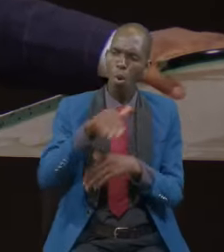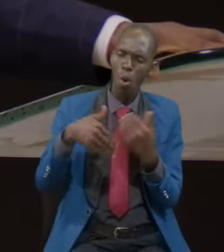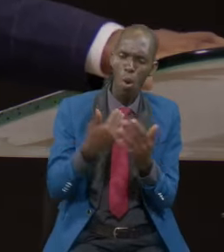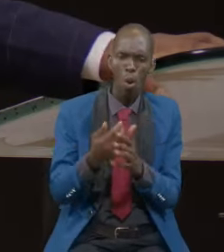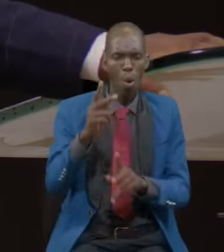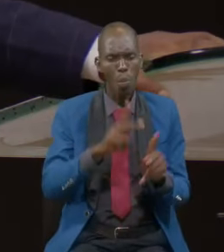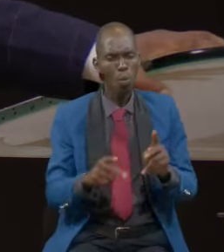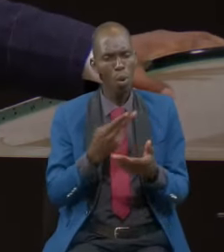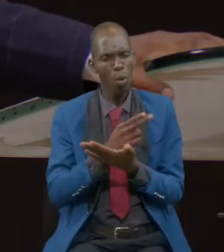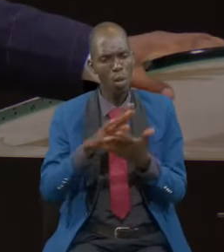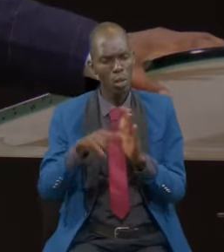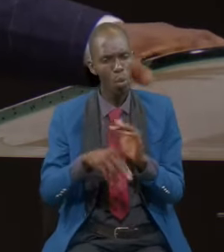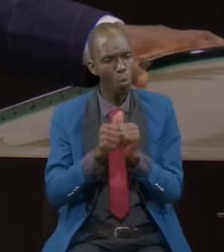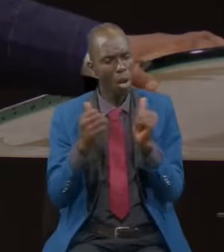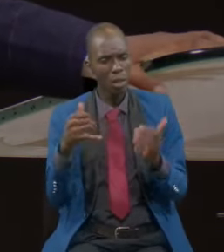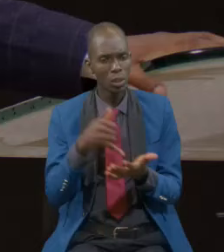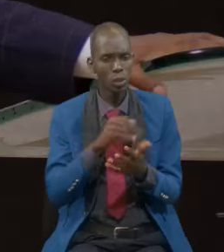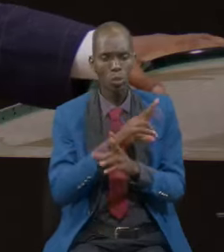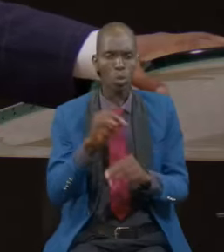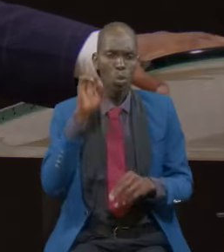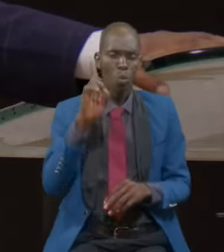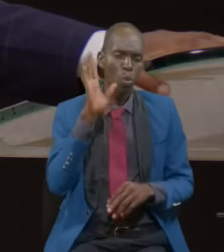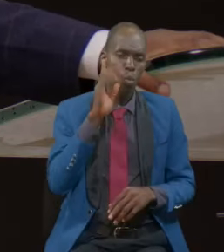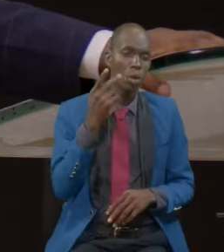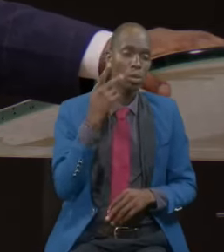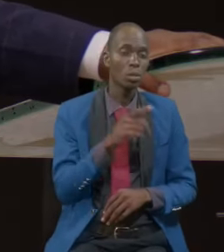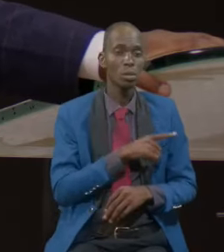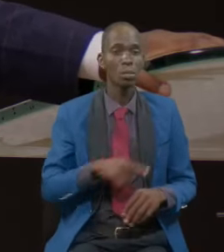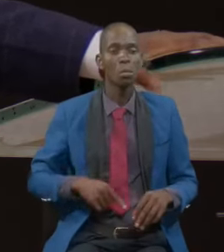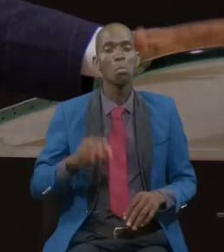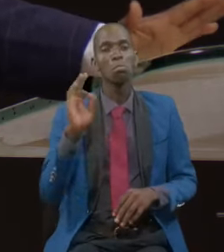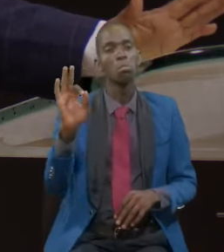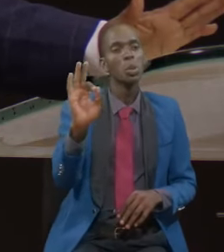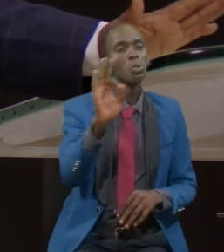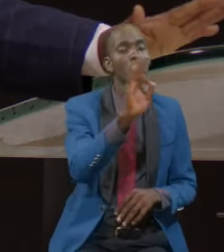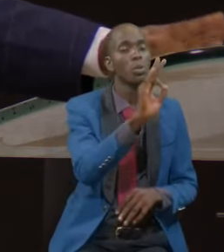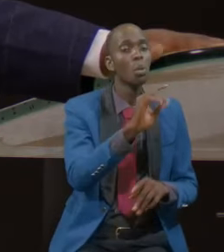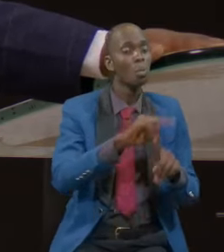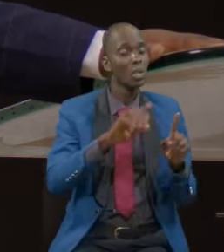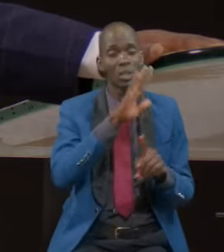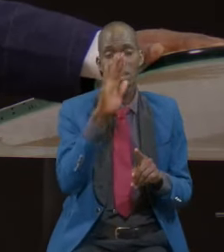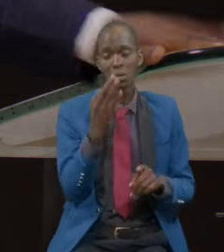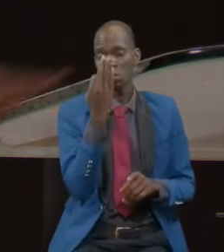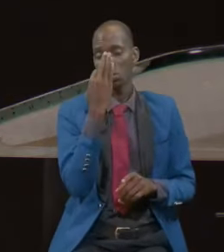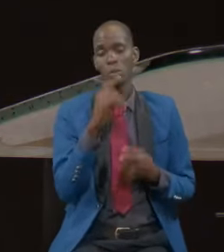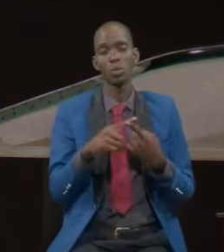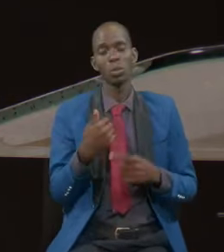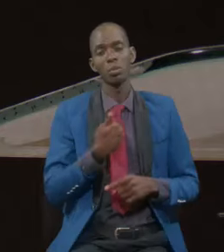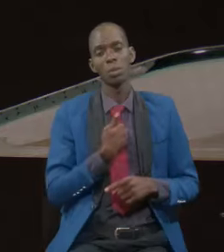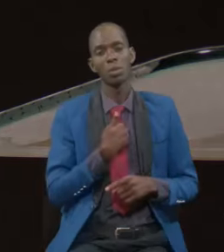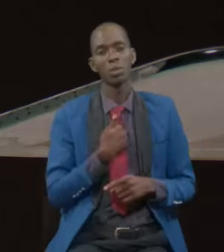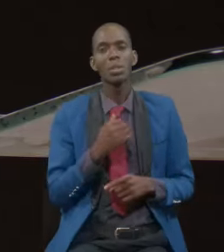no man shall see the Lord. They preach it to others. They don't preach to themselves. It's like